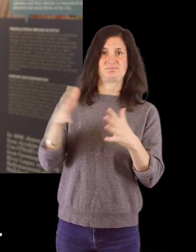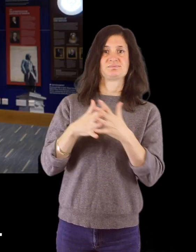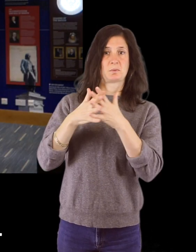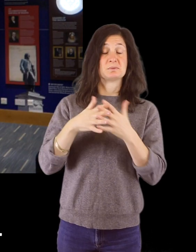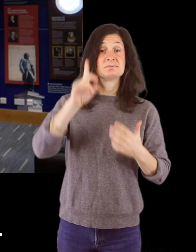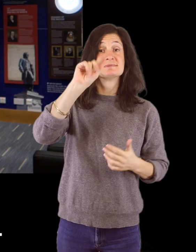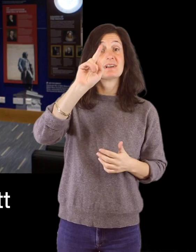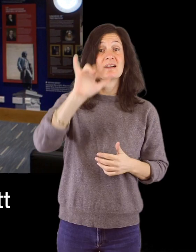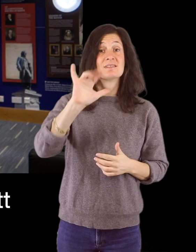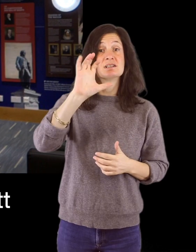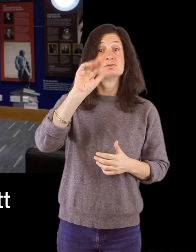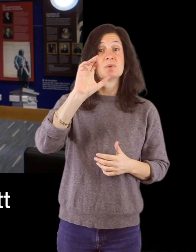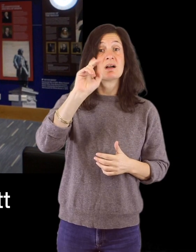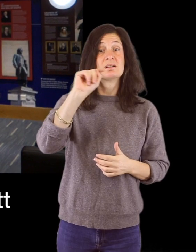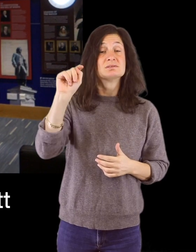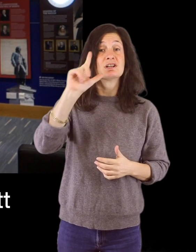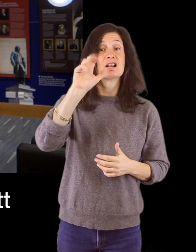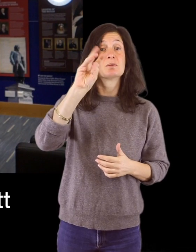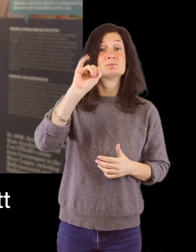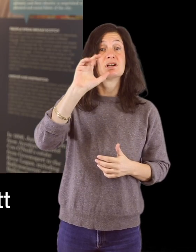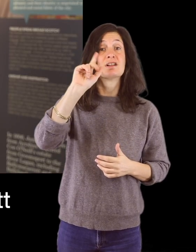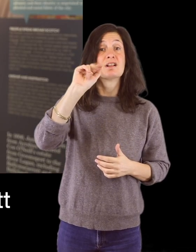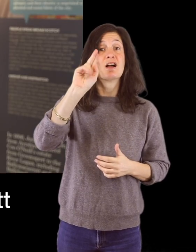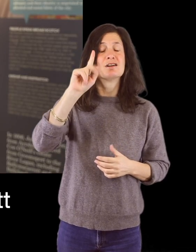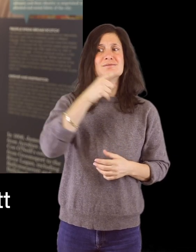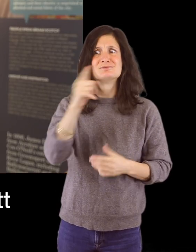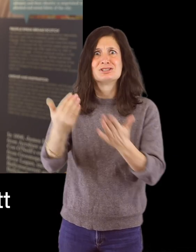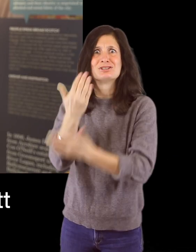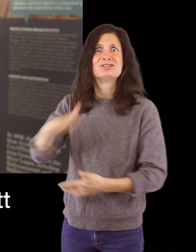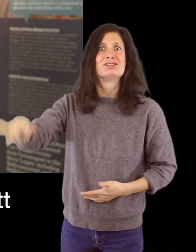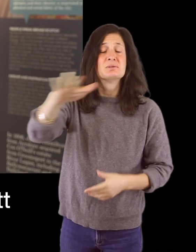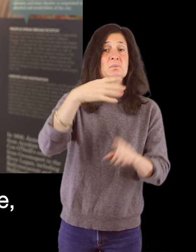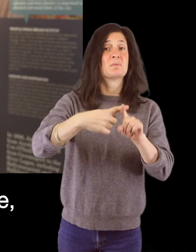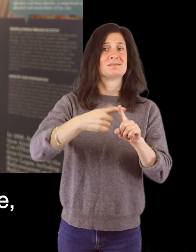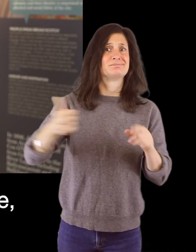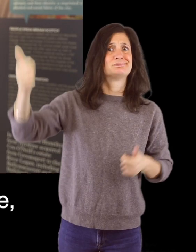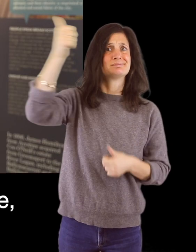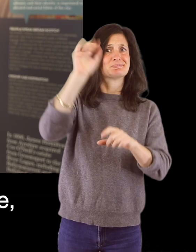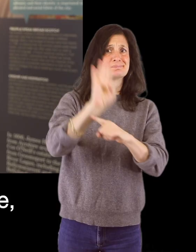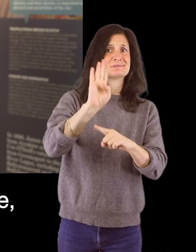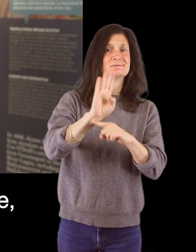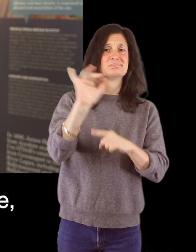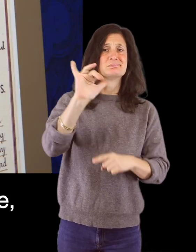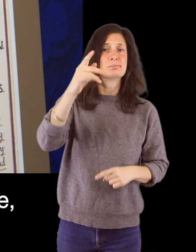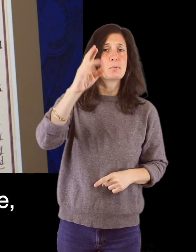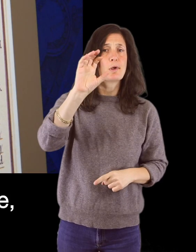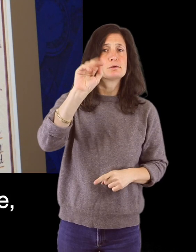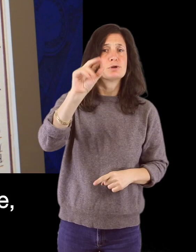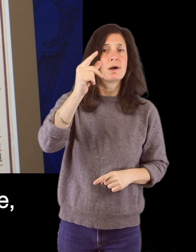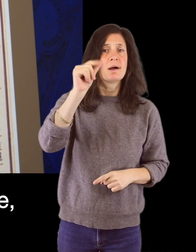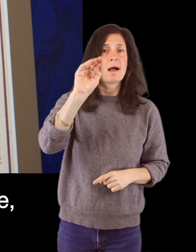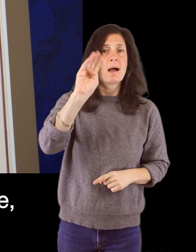the United States. From pioneers such as Davy Crockett or the Lewis and Clark expedition to captains of industry and